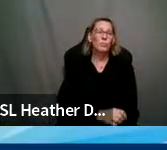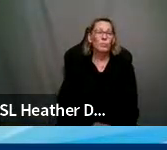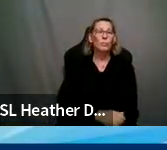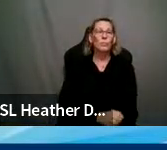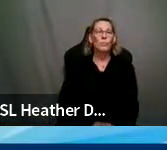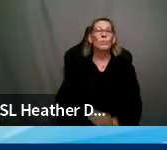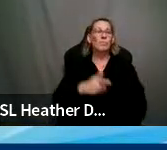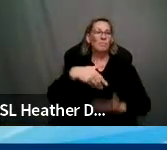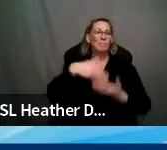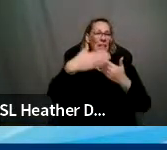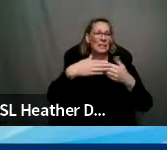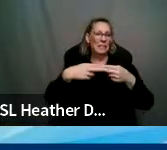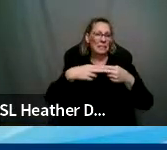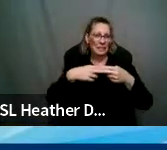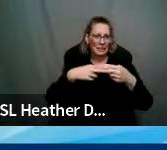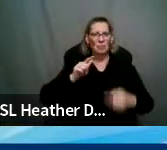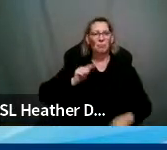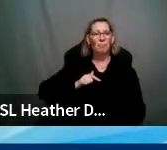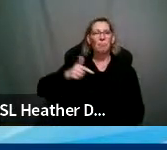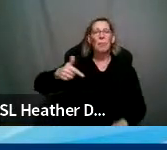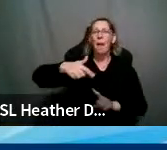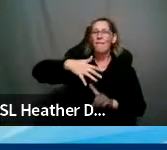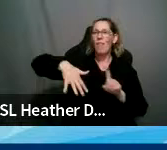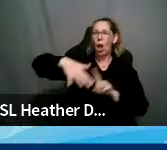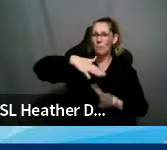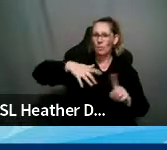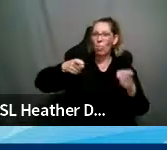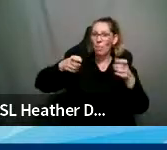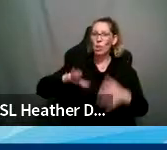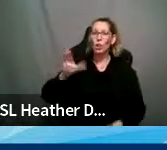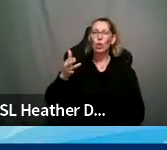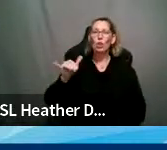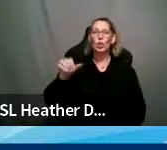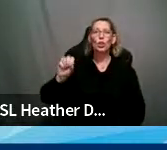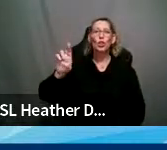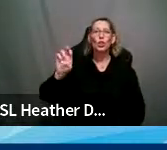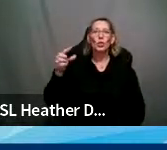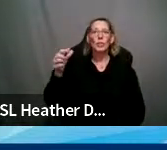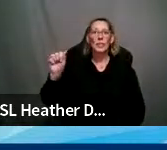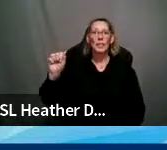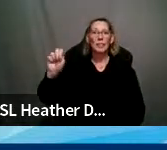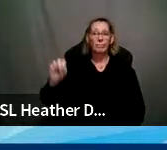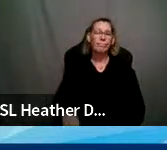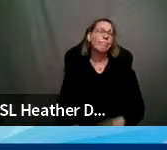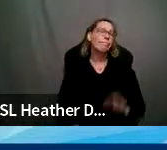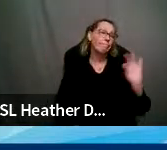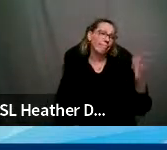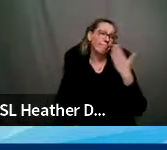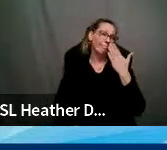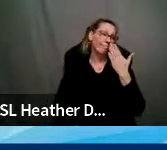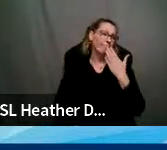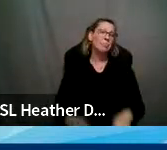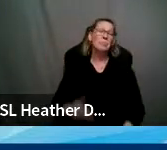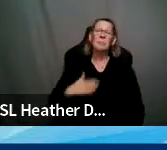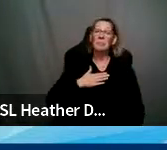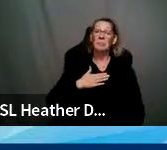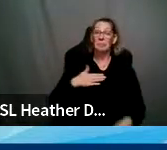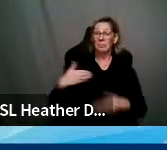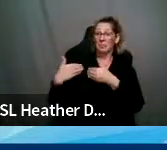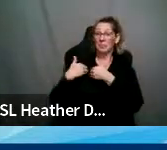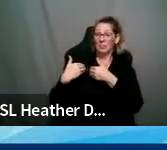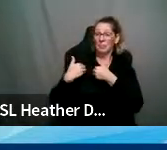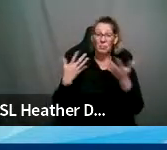Next, I'd like to turn over to our environmental manager, Chris Regan. Thanks, Ray. And my task tonight is to walk